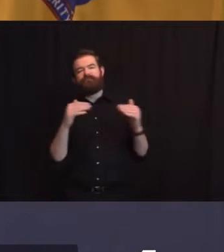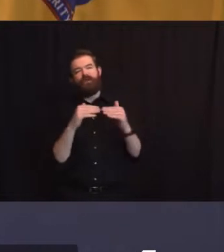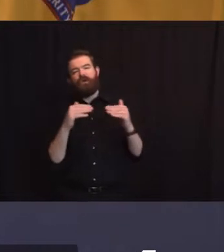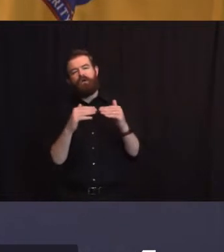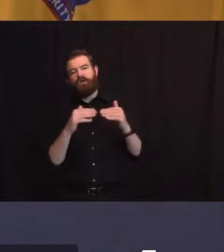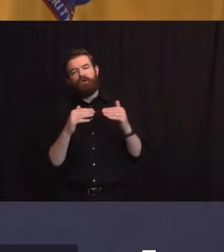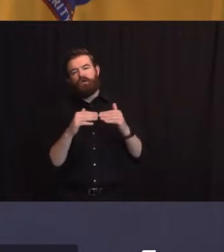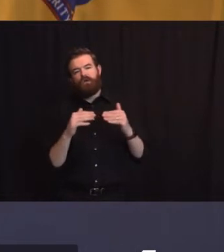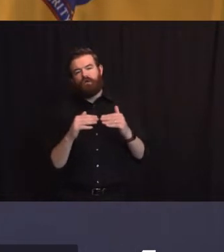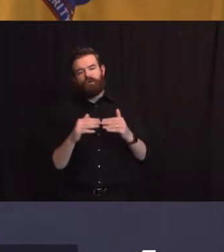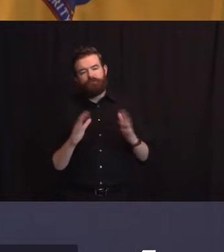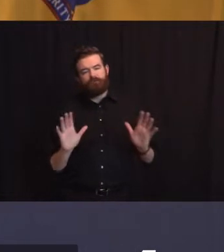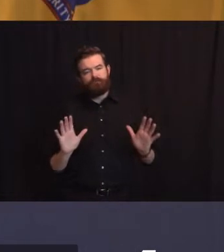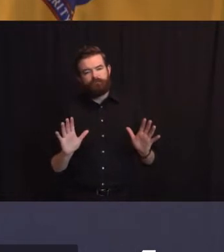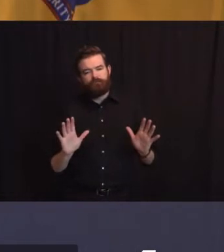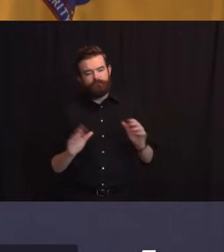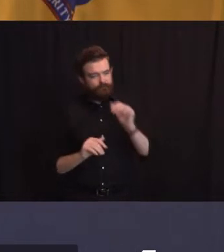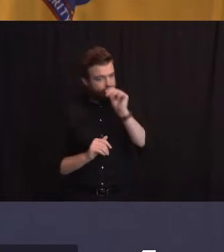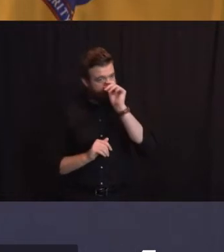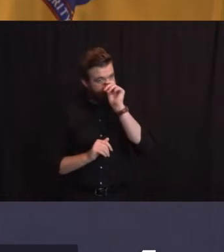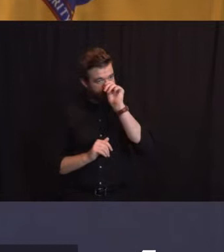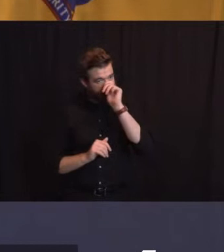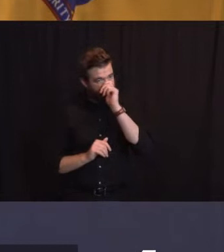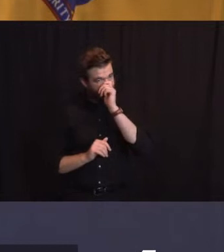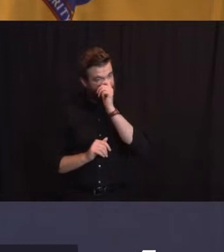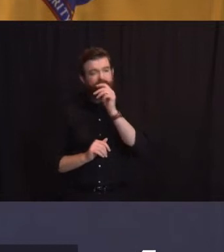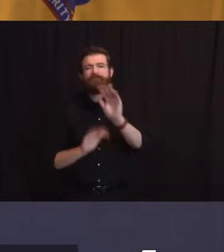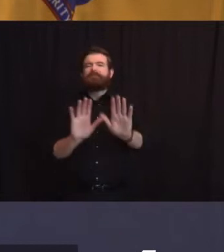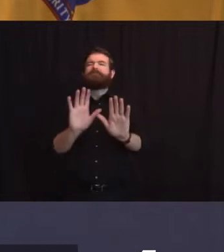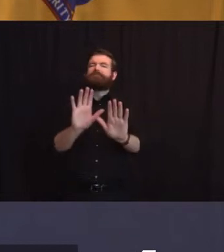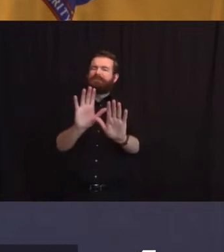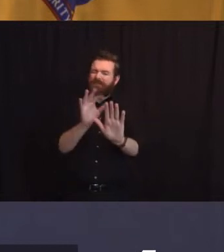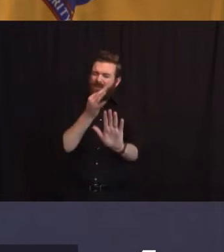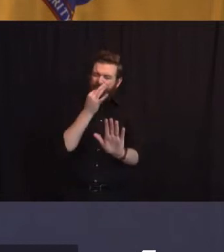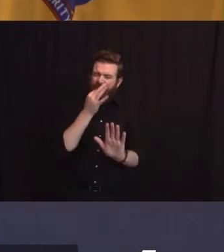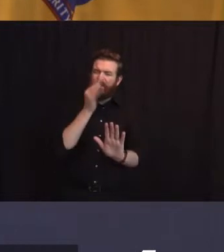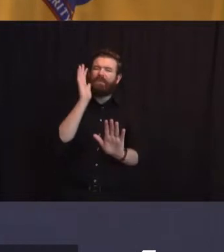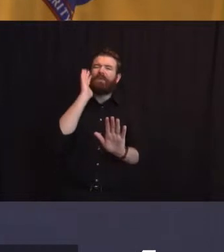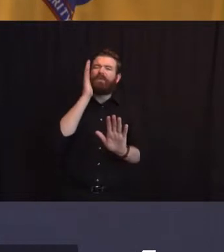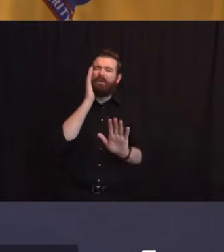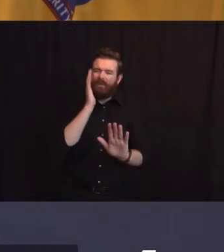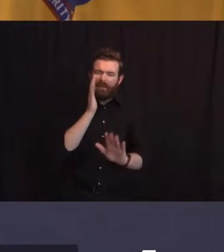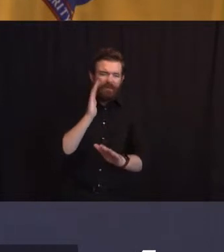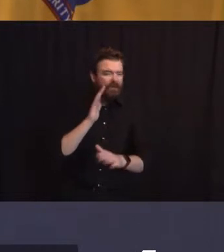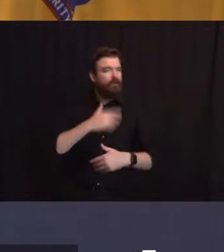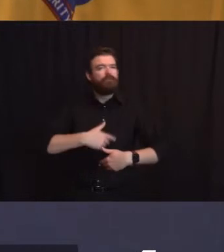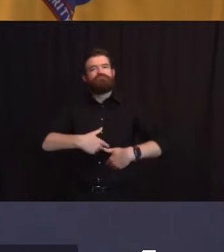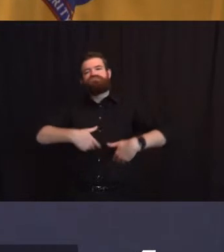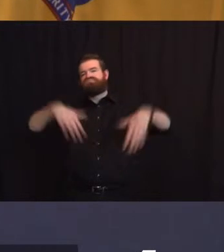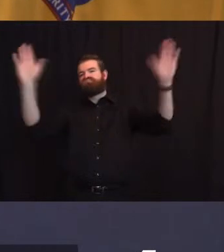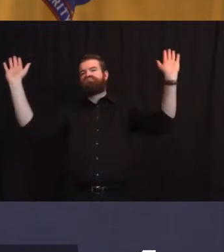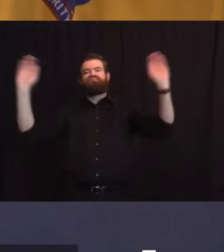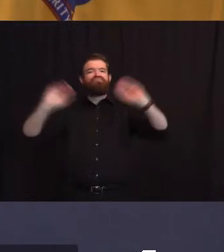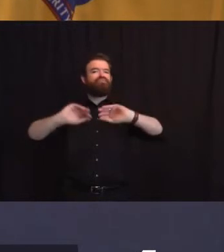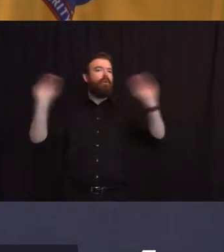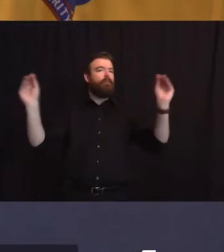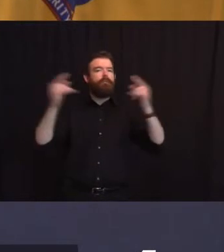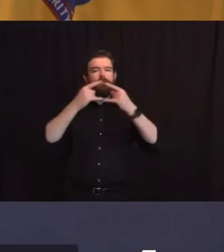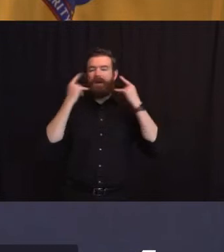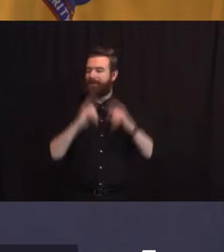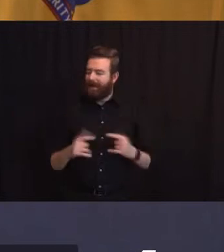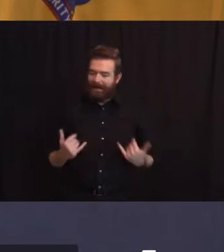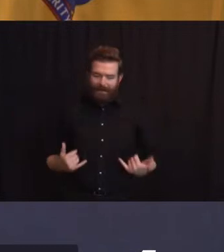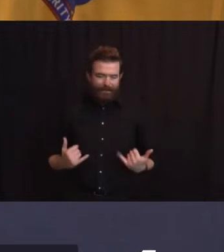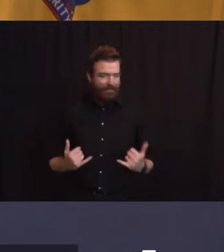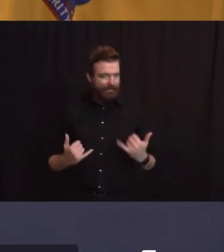whole host of reasons, we're going to get there, but we haven't said this in a while either. And again, the experts to my right will either